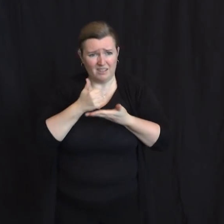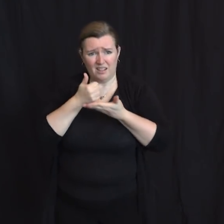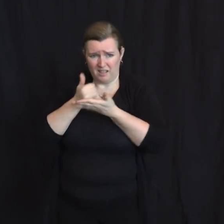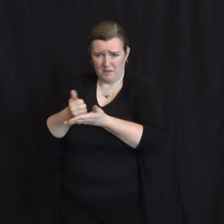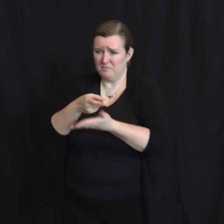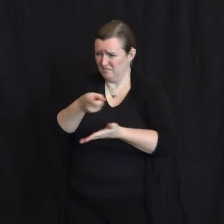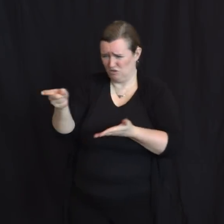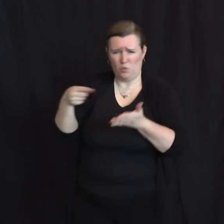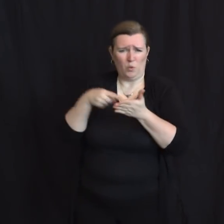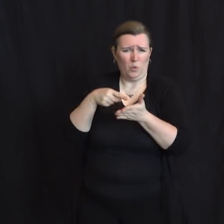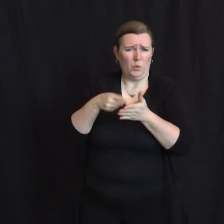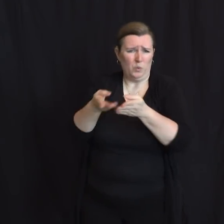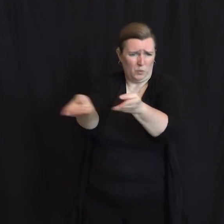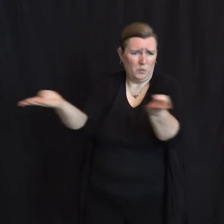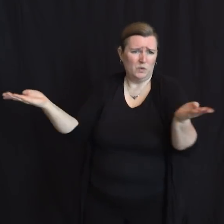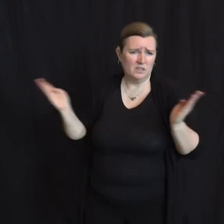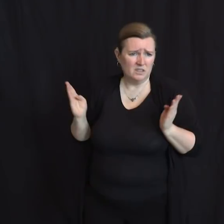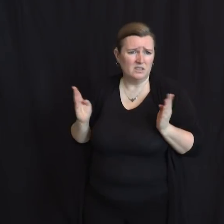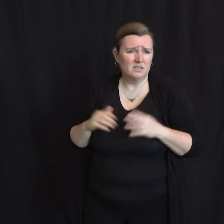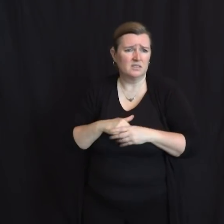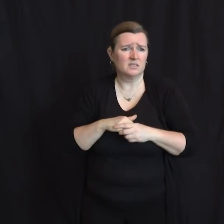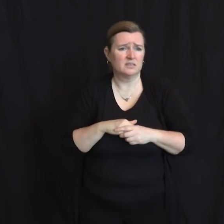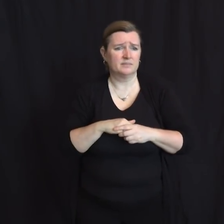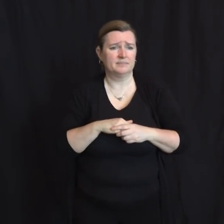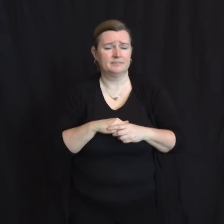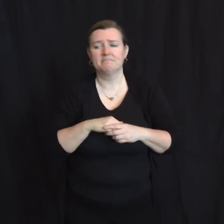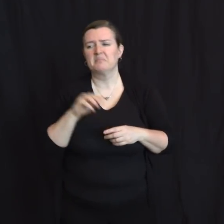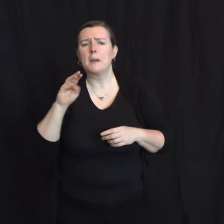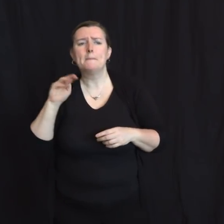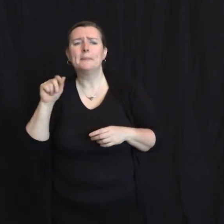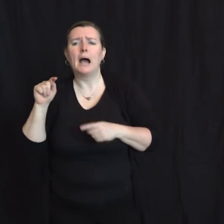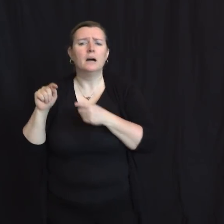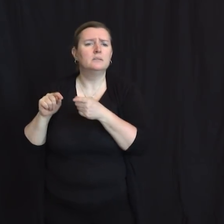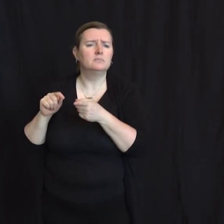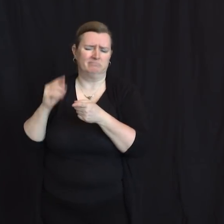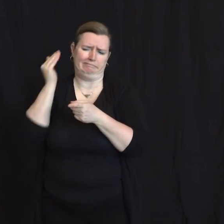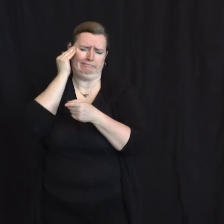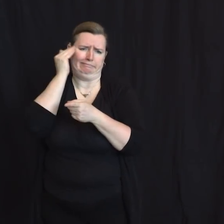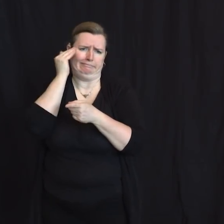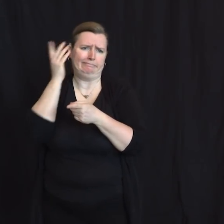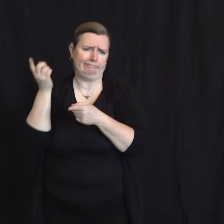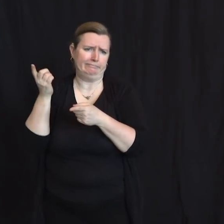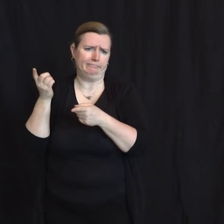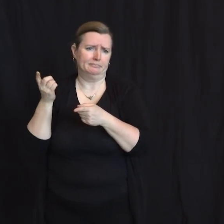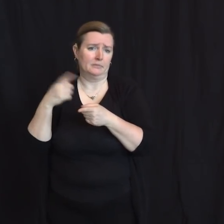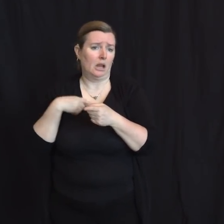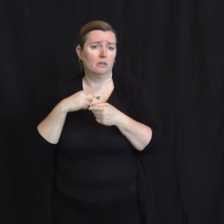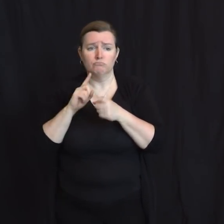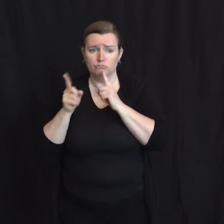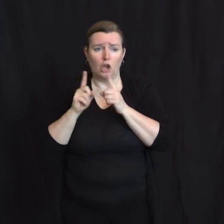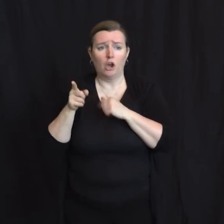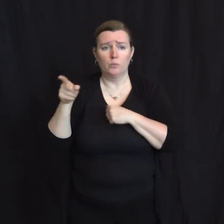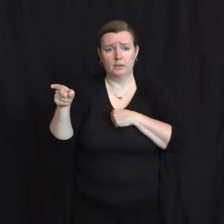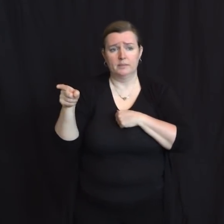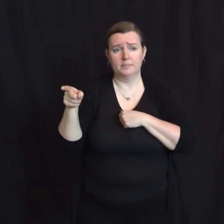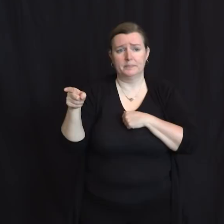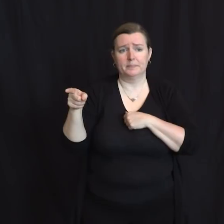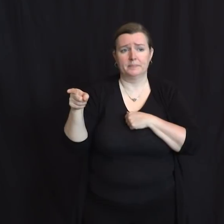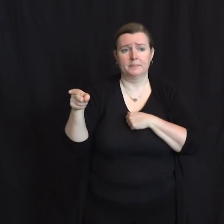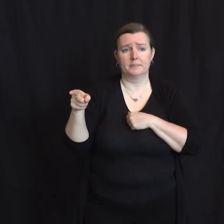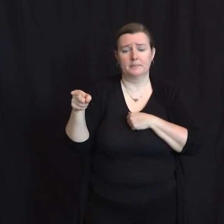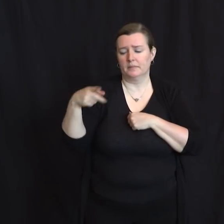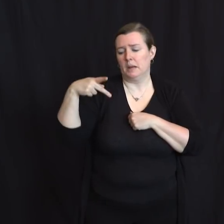By the way, as Matt knows, part of the exchange I've had on my machine here has been with Speaker Pelosi, who's been extraordinarily strong on our